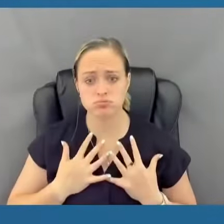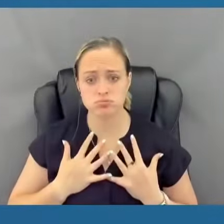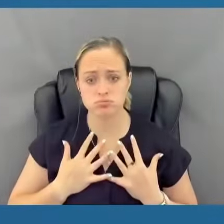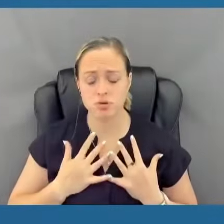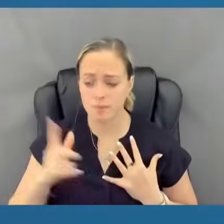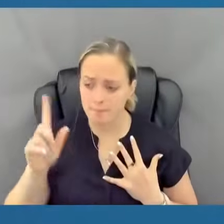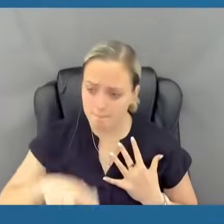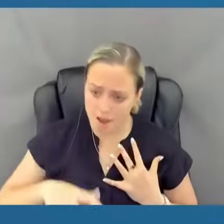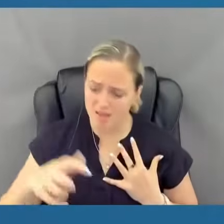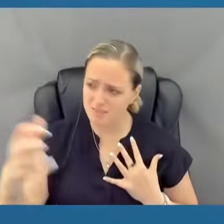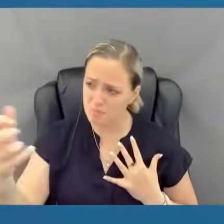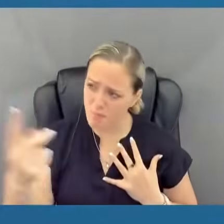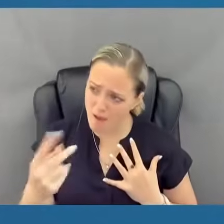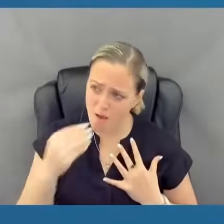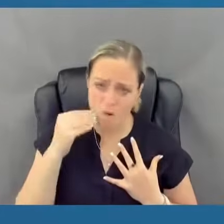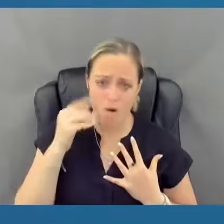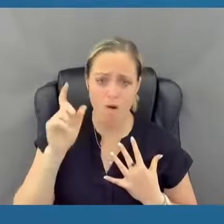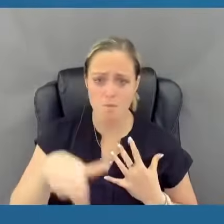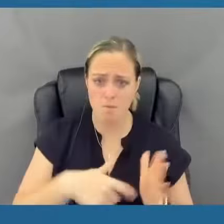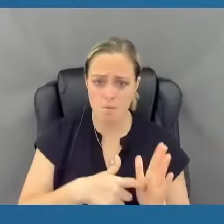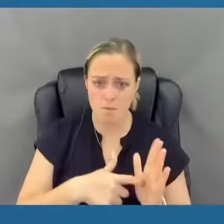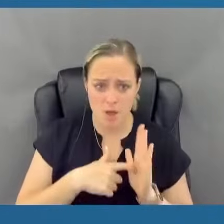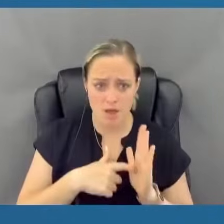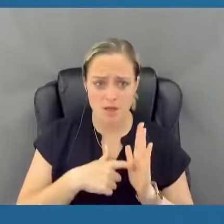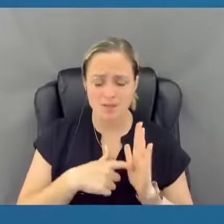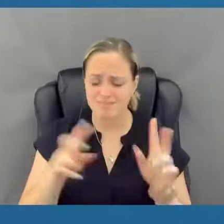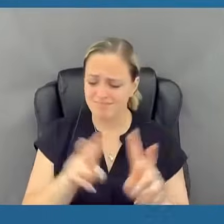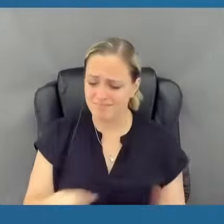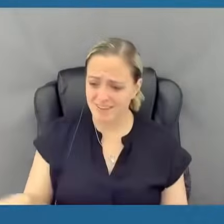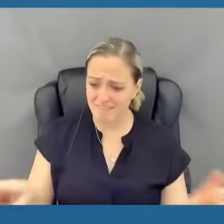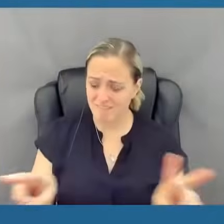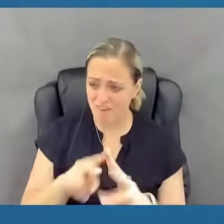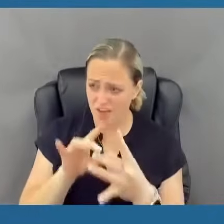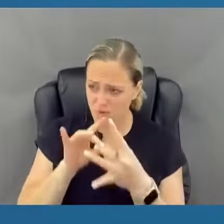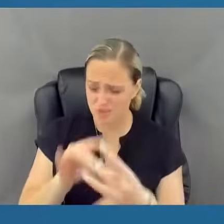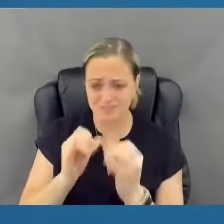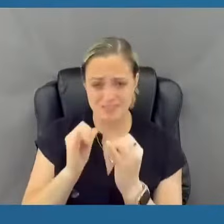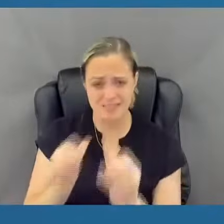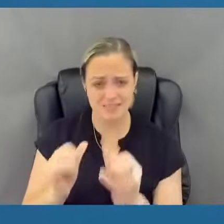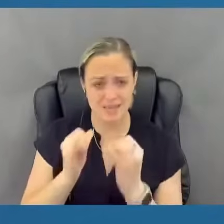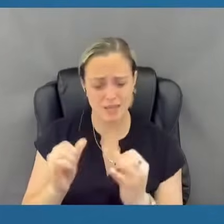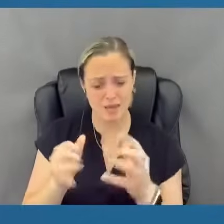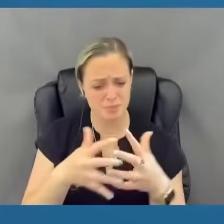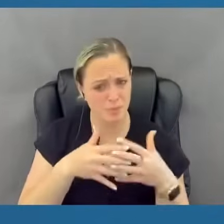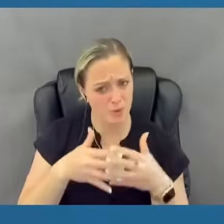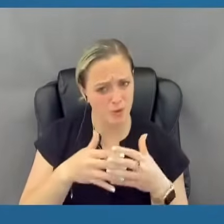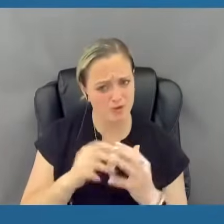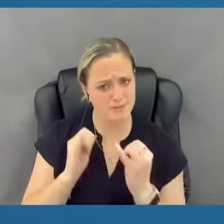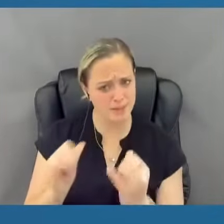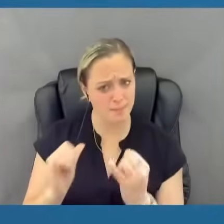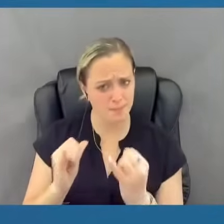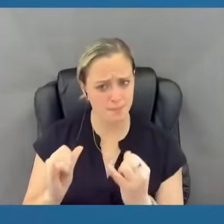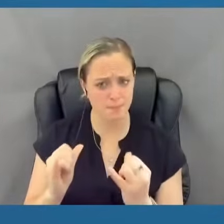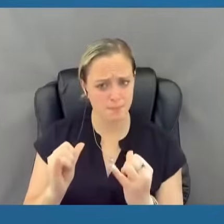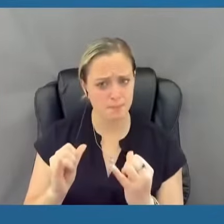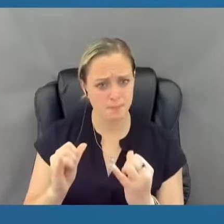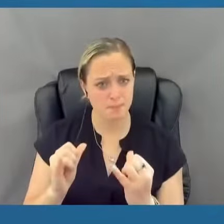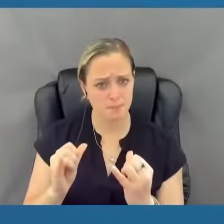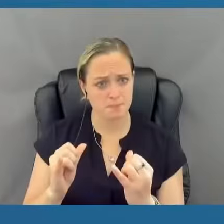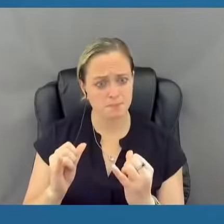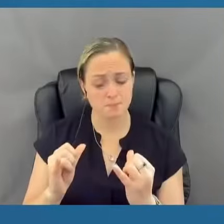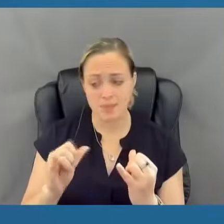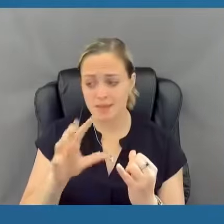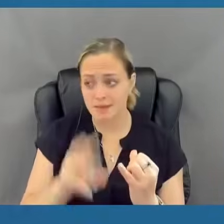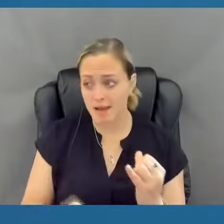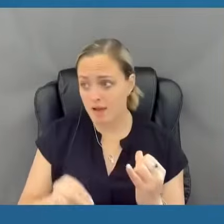bring all of them home. The values that Israel holds are the same values that this country holds. And as the African-American